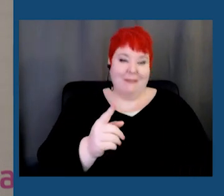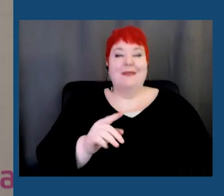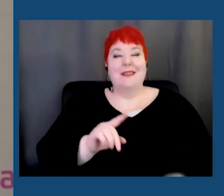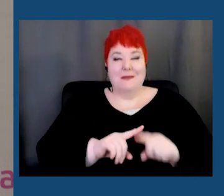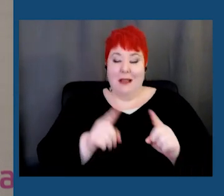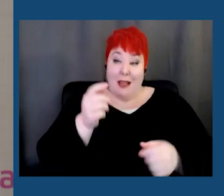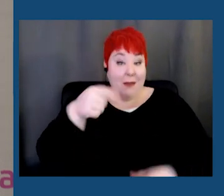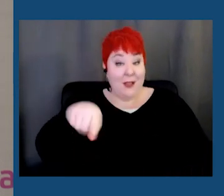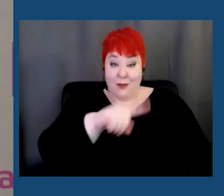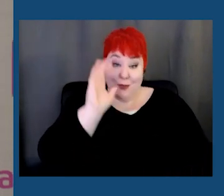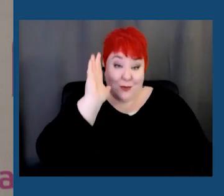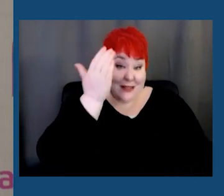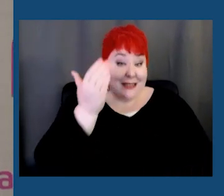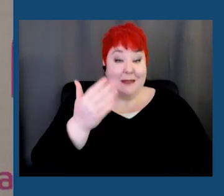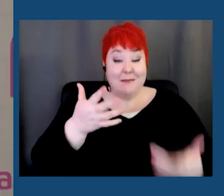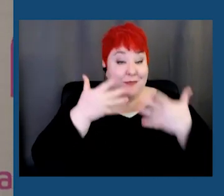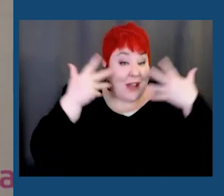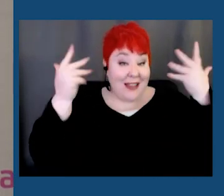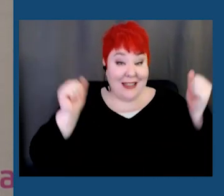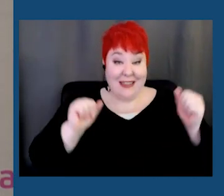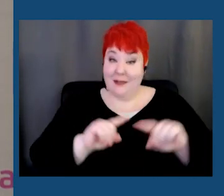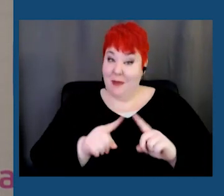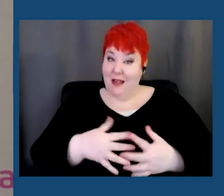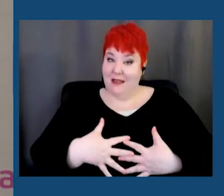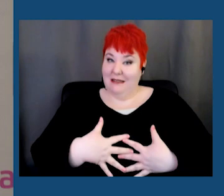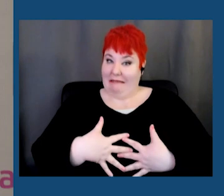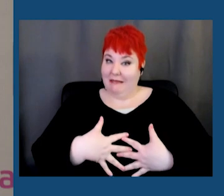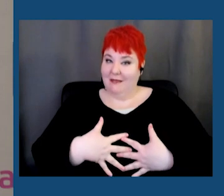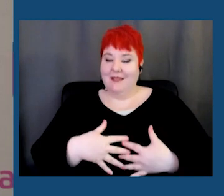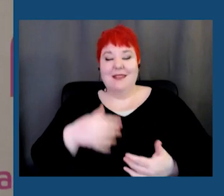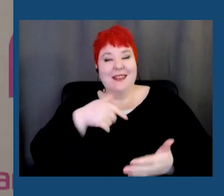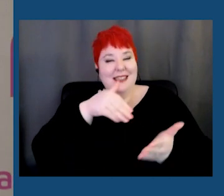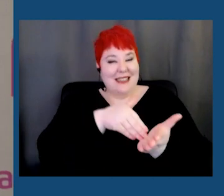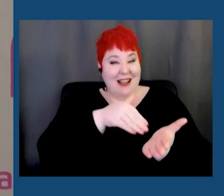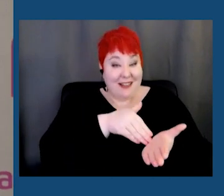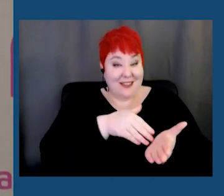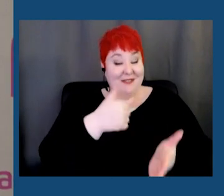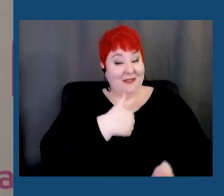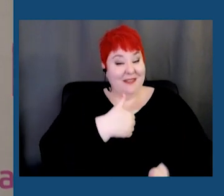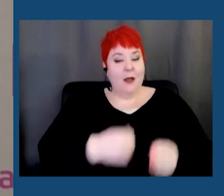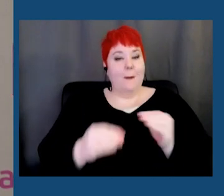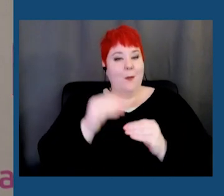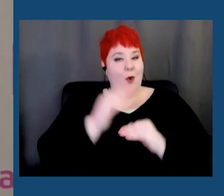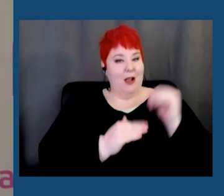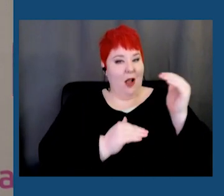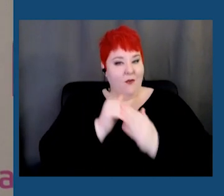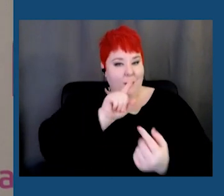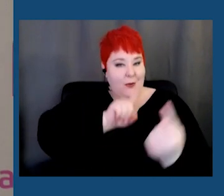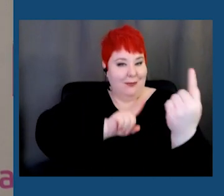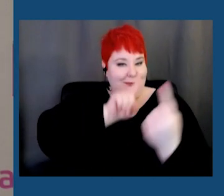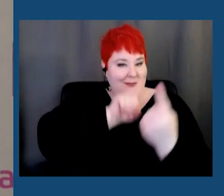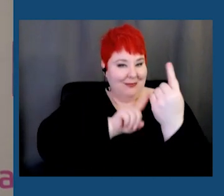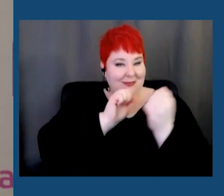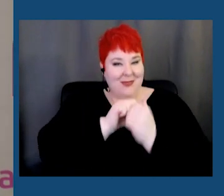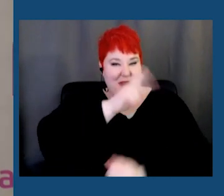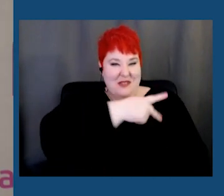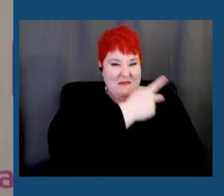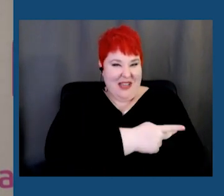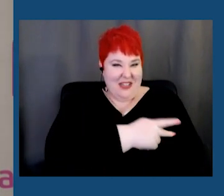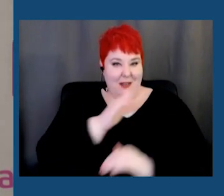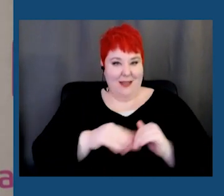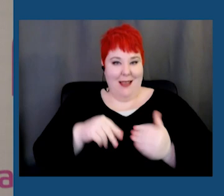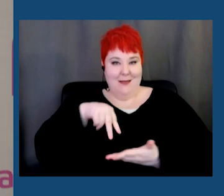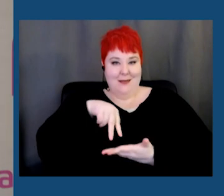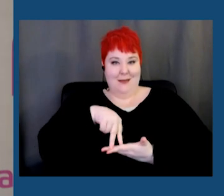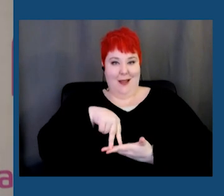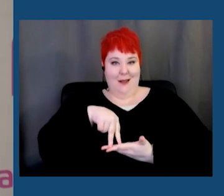friendly here. But as a physician, I am more comfortable in an exam room with a patient than standing at a